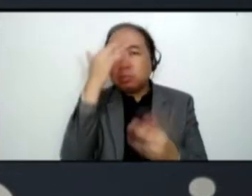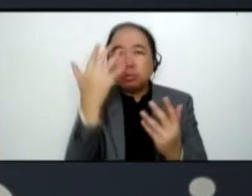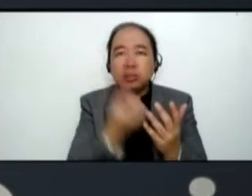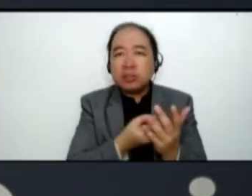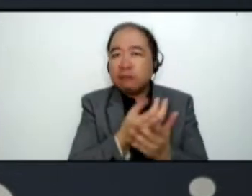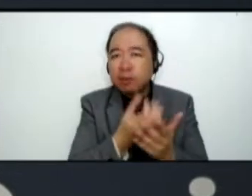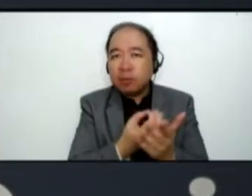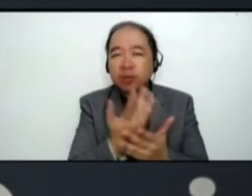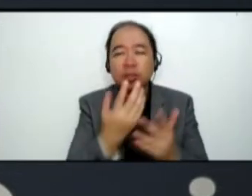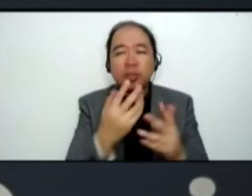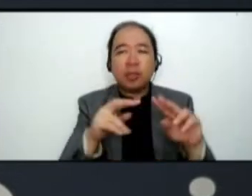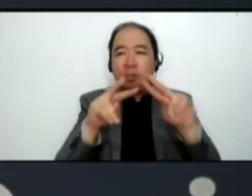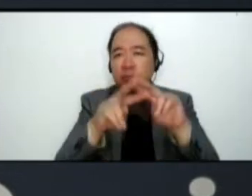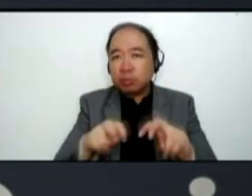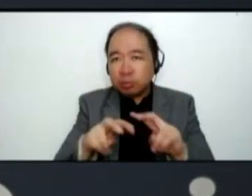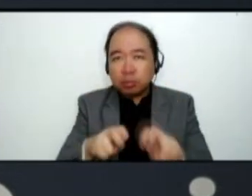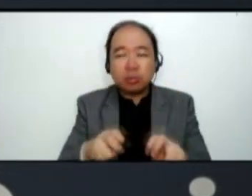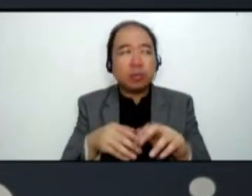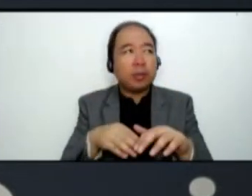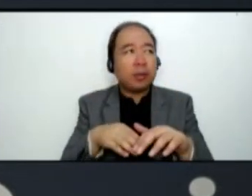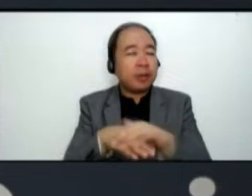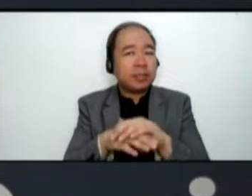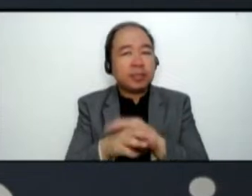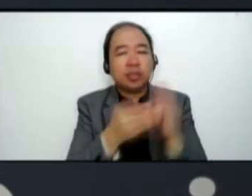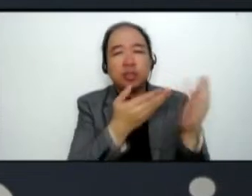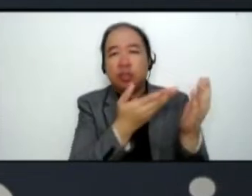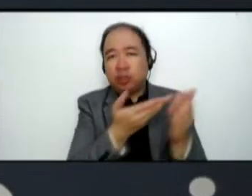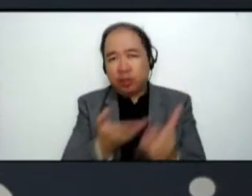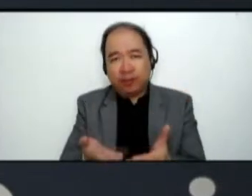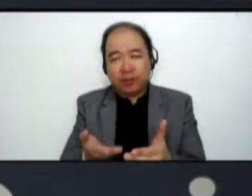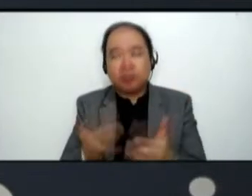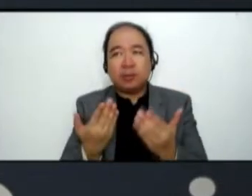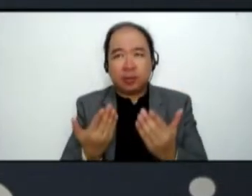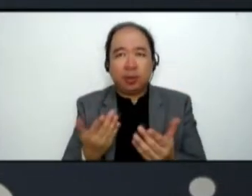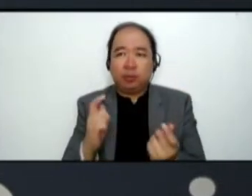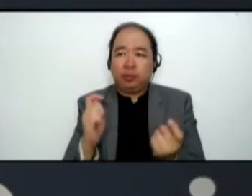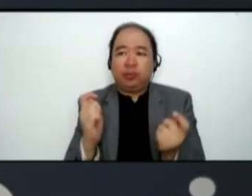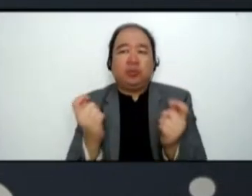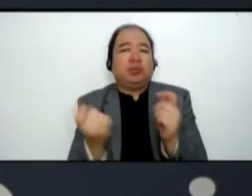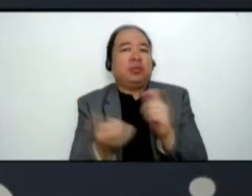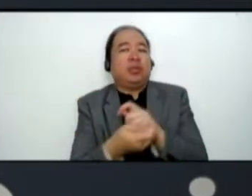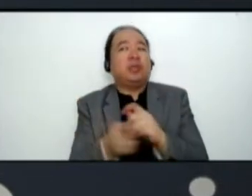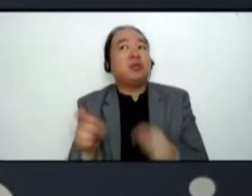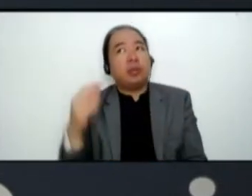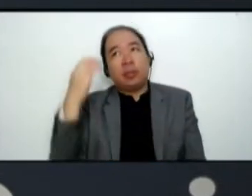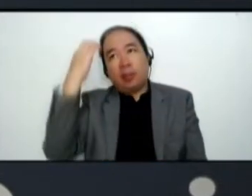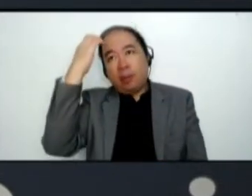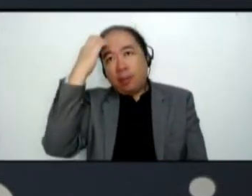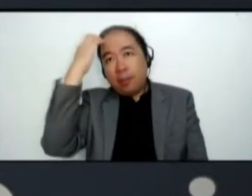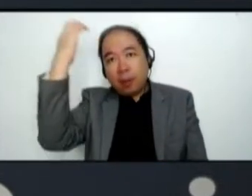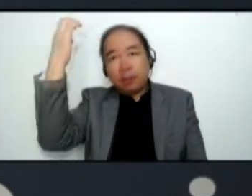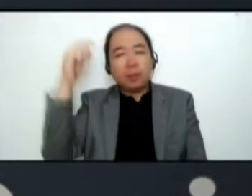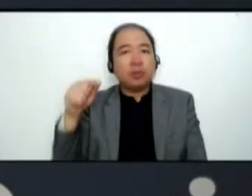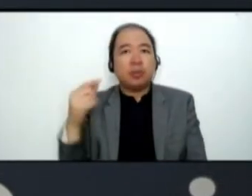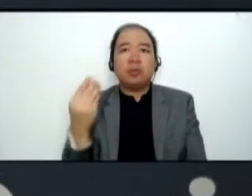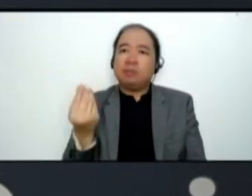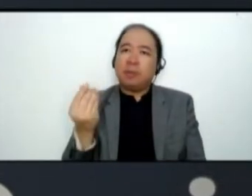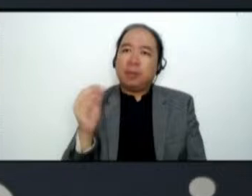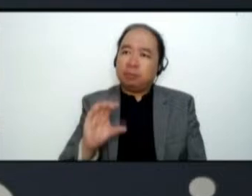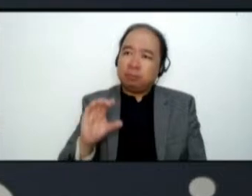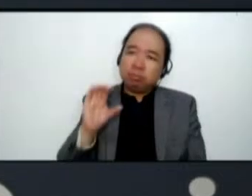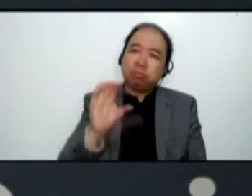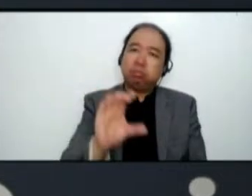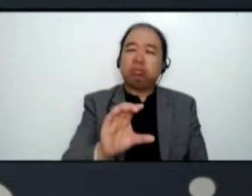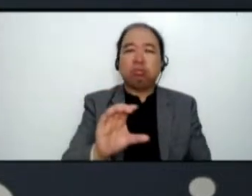we access services, everything is dramatically changing. And governments too are investing big time in digital public infrastructure. In fact,